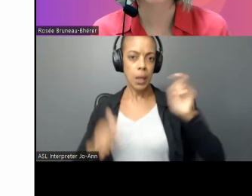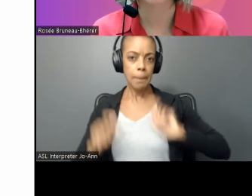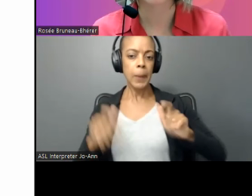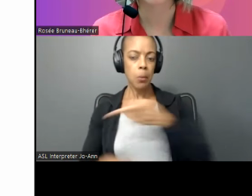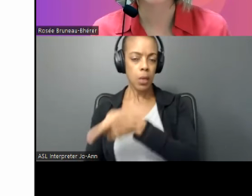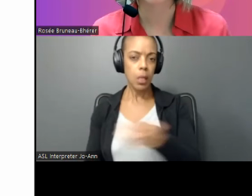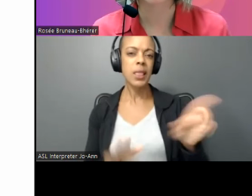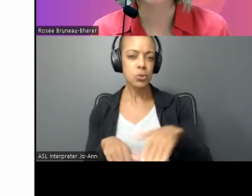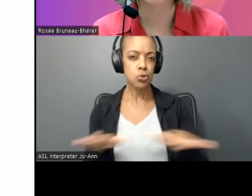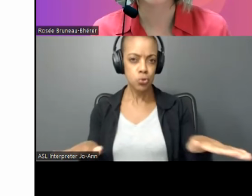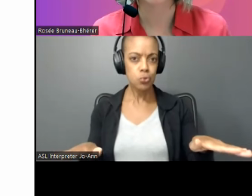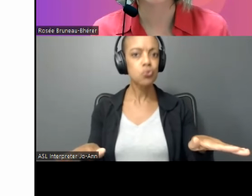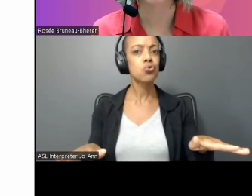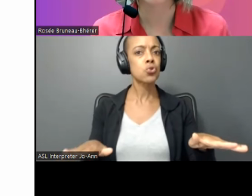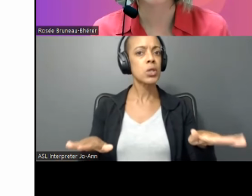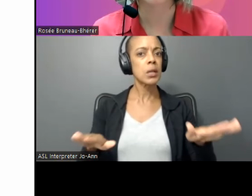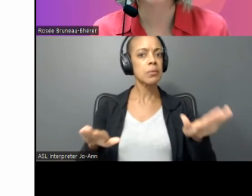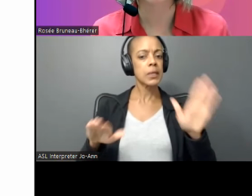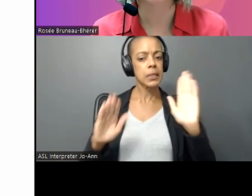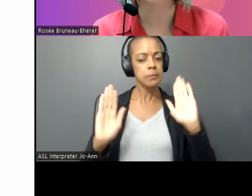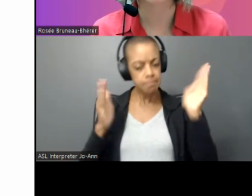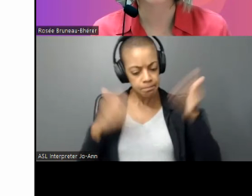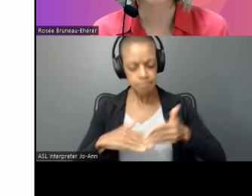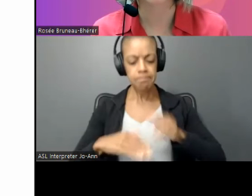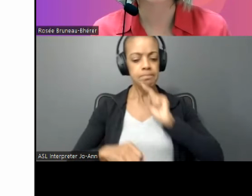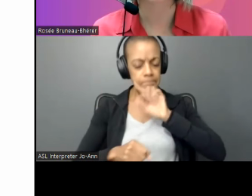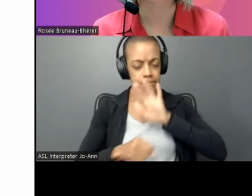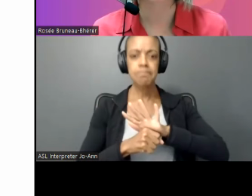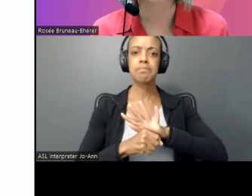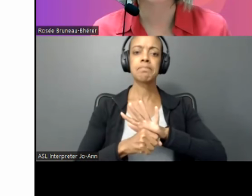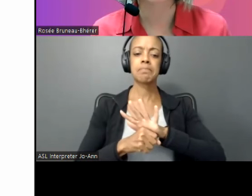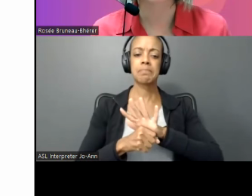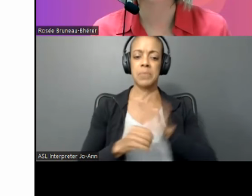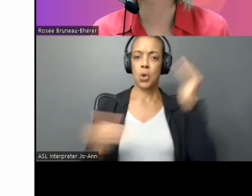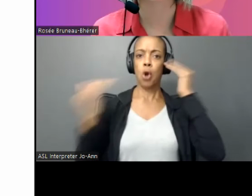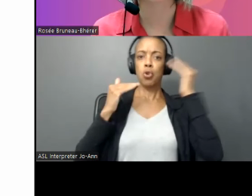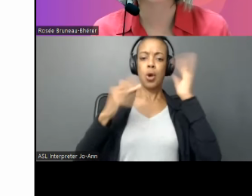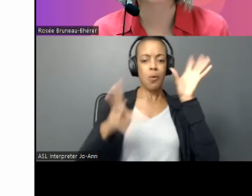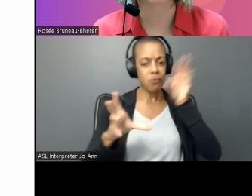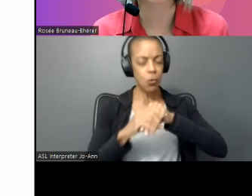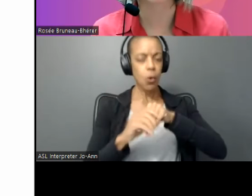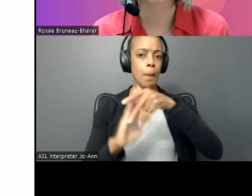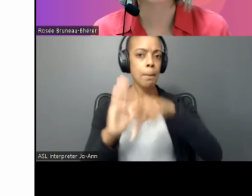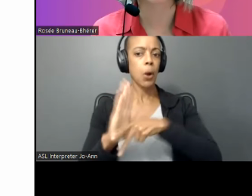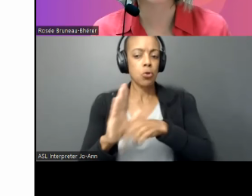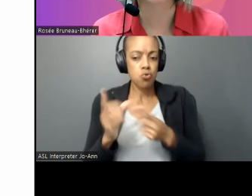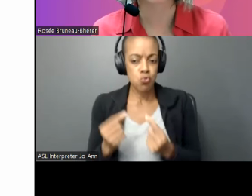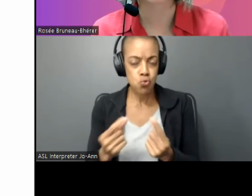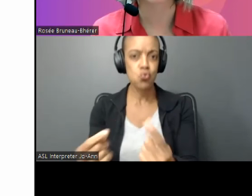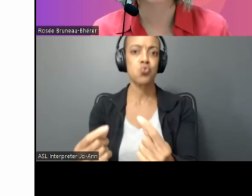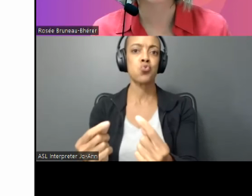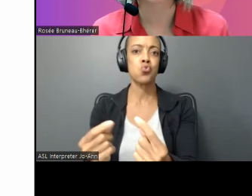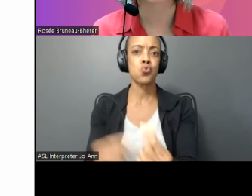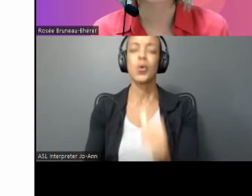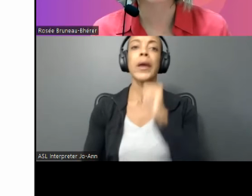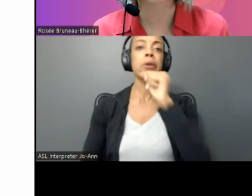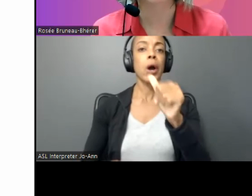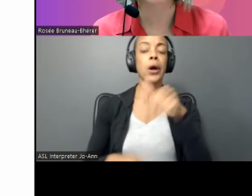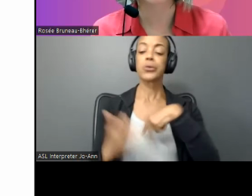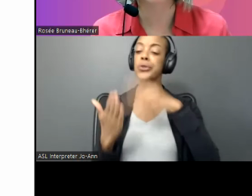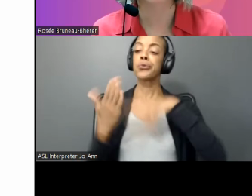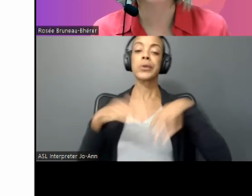be really committed to incorporating this knowledge into policies, not just let this knowledge